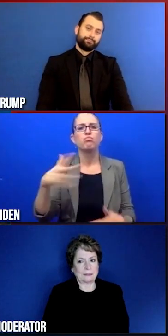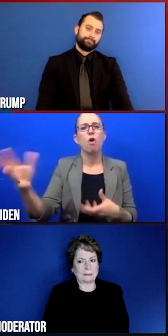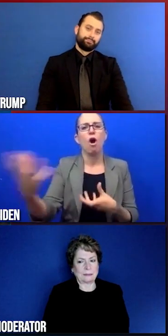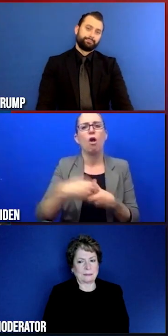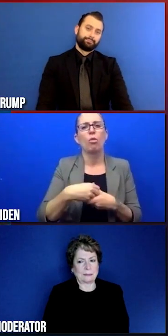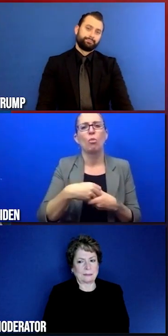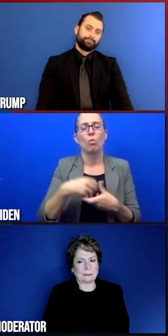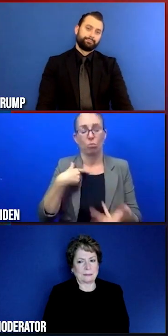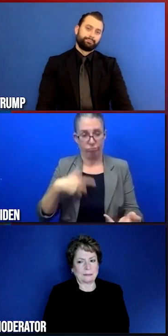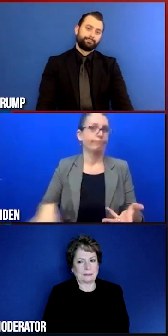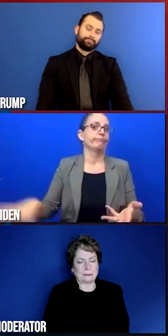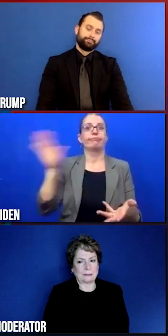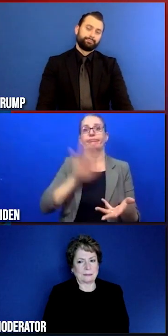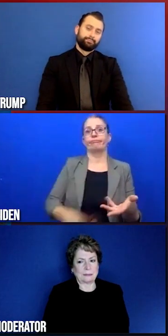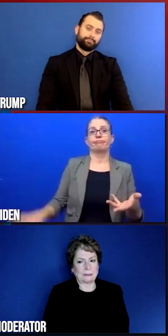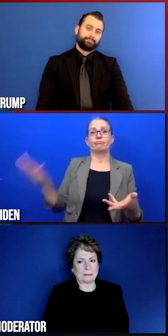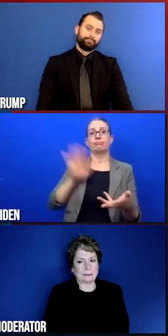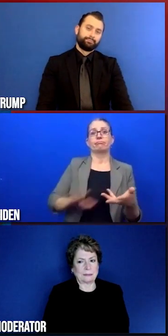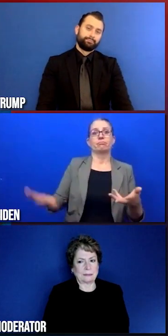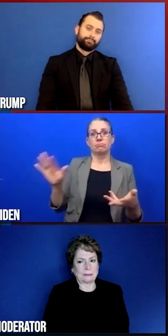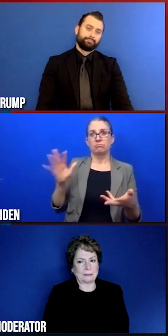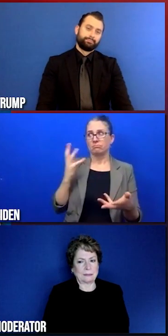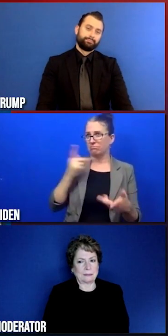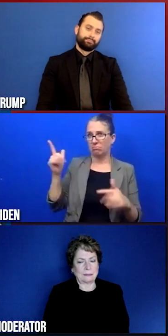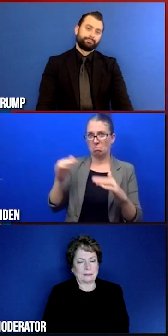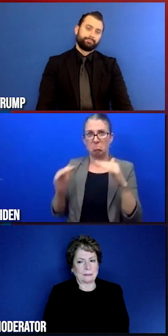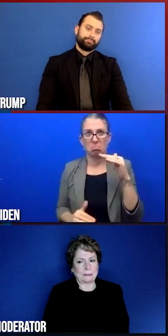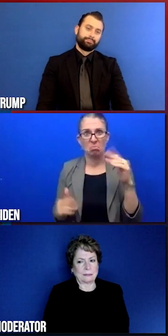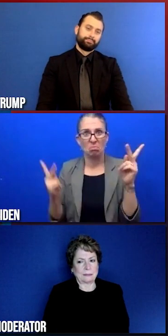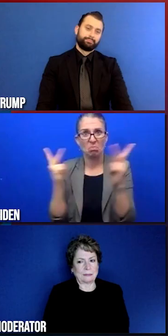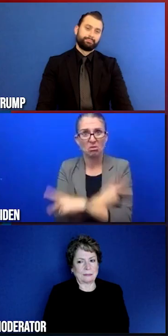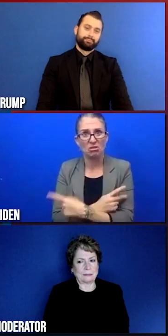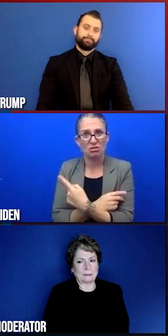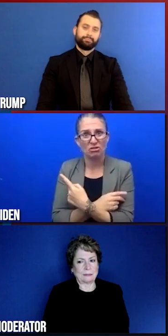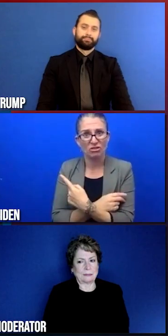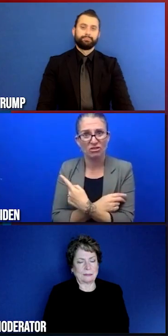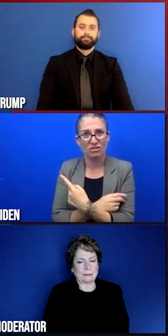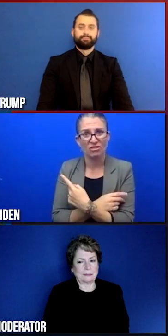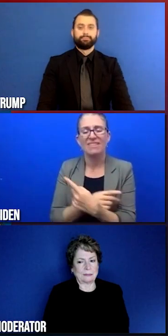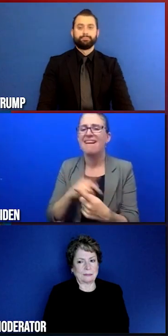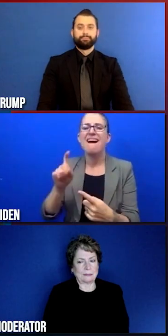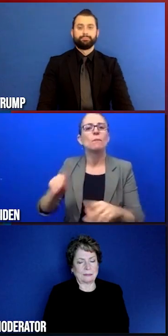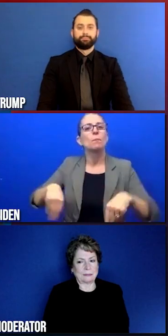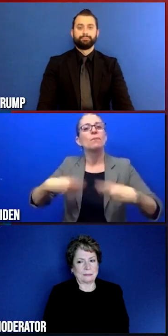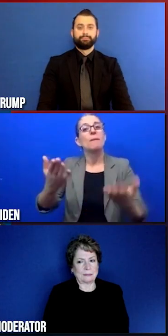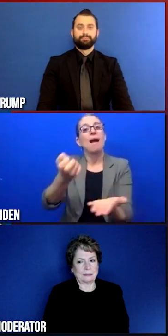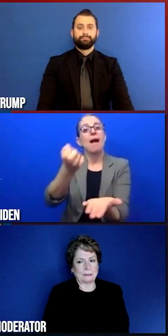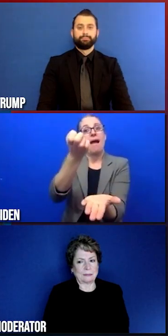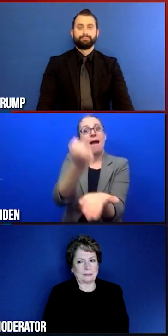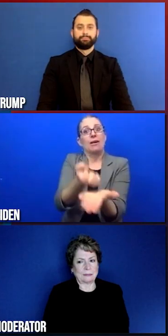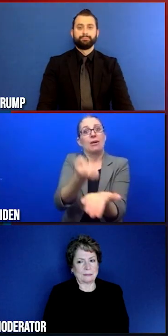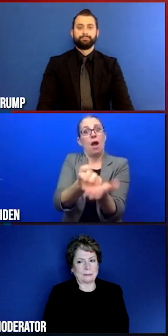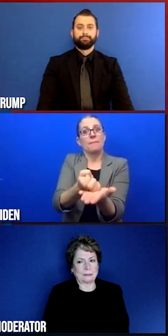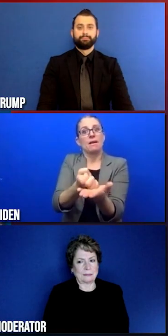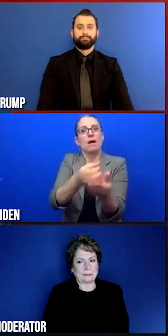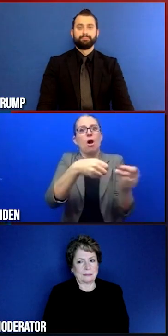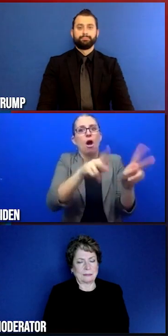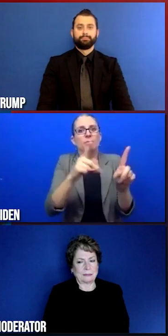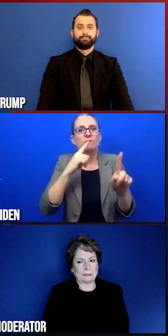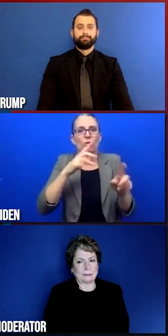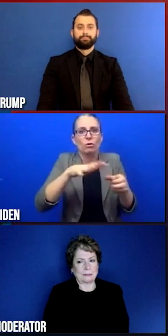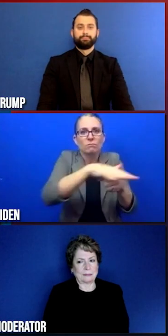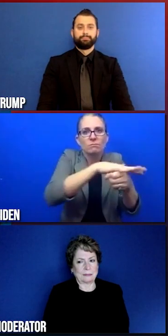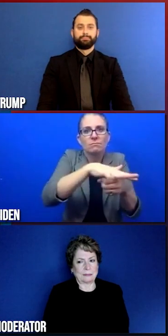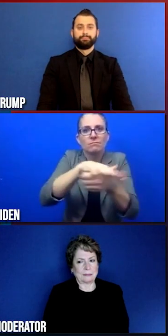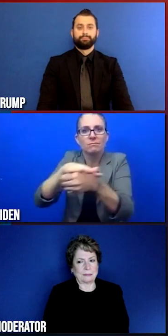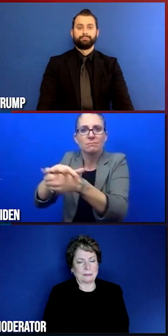economic opportunity, better education, better health care, better access to schooling, better access to opportunity to